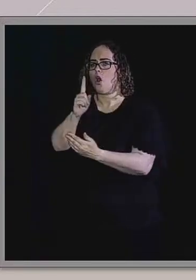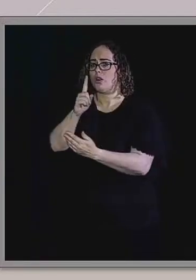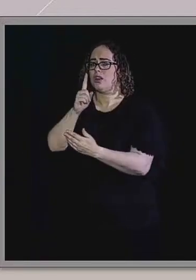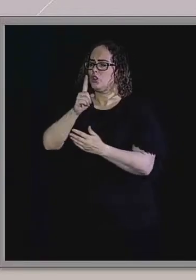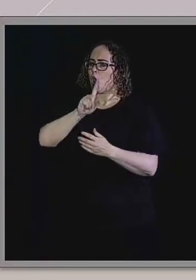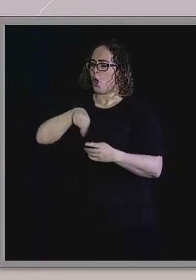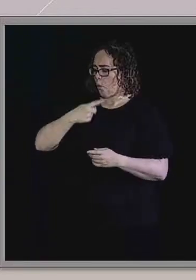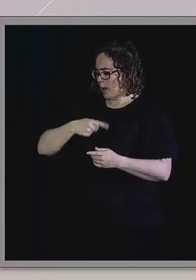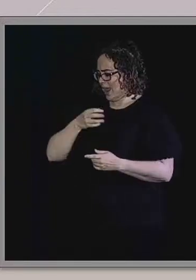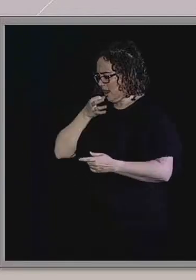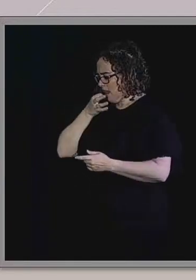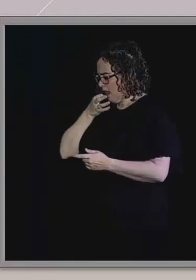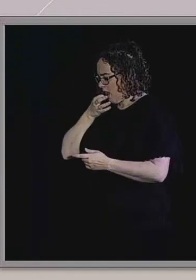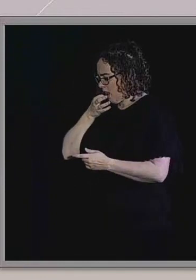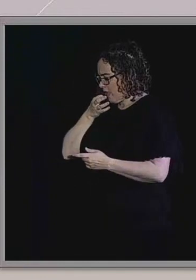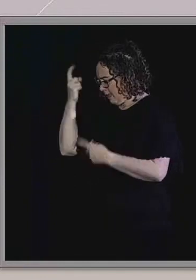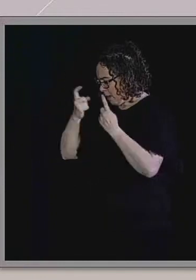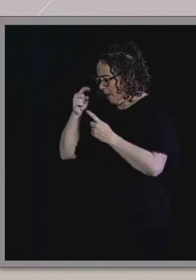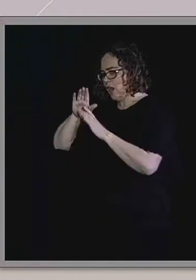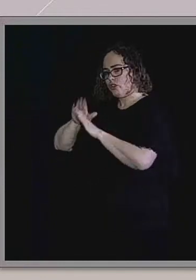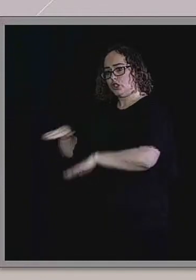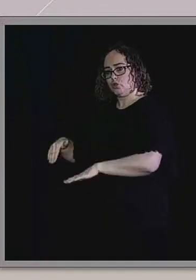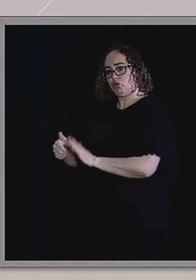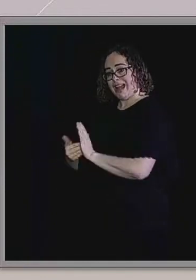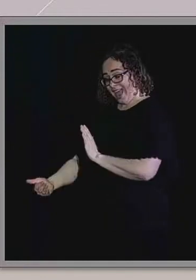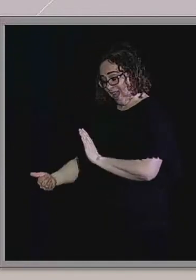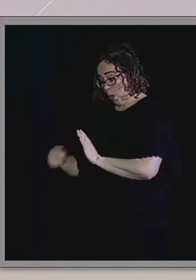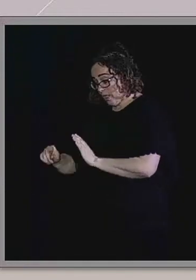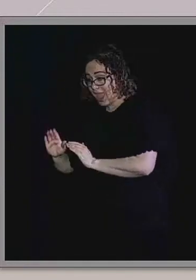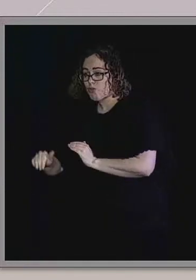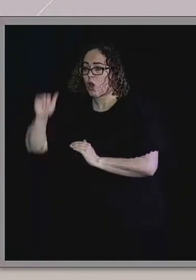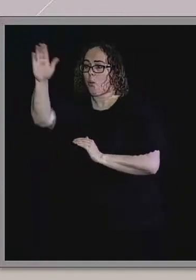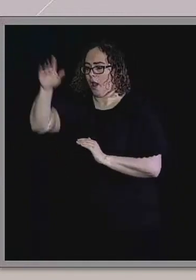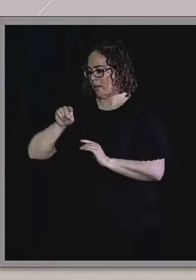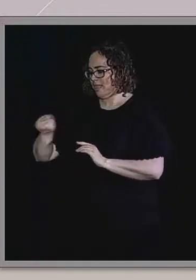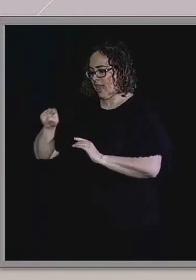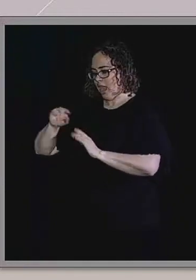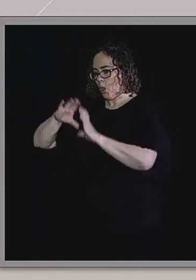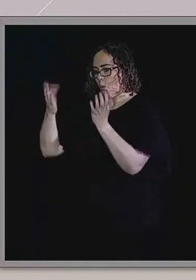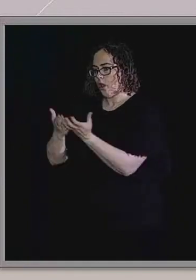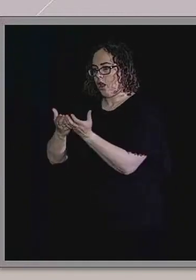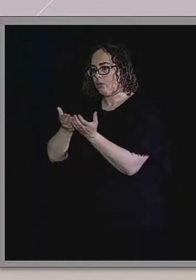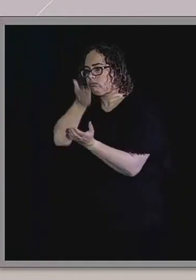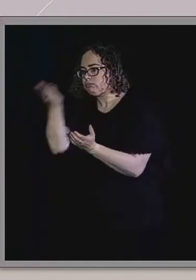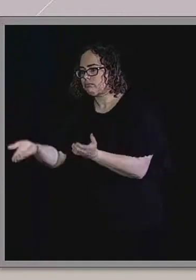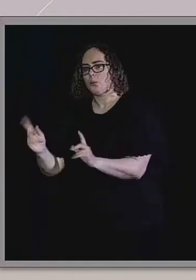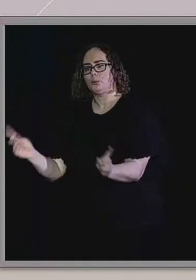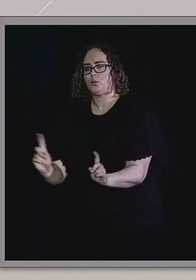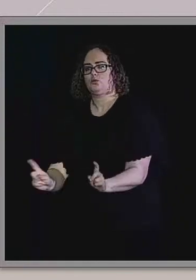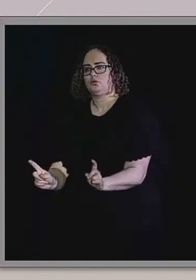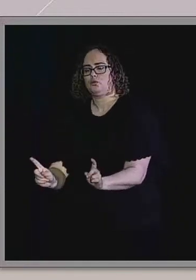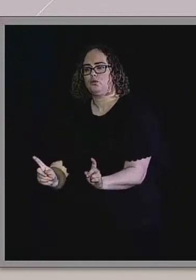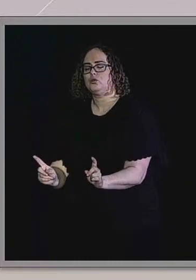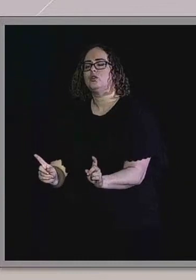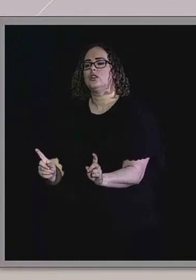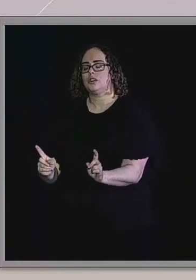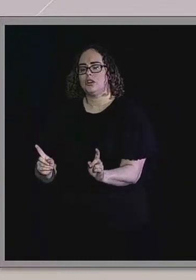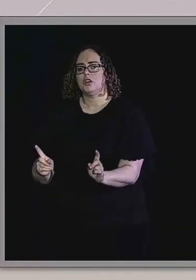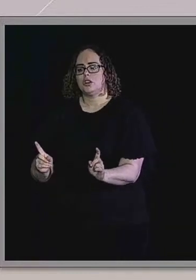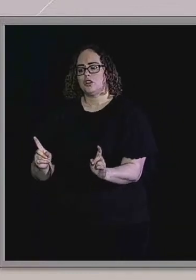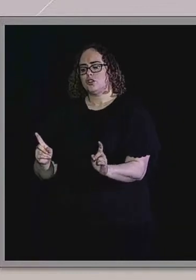enjoyed and their grandfathers also before them, then, there might be hope for us all, I think, moving forward.